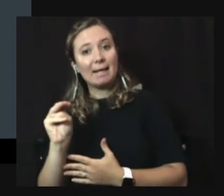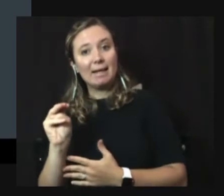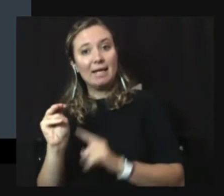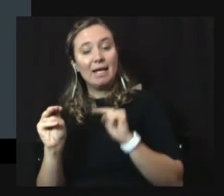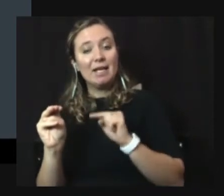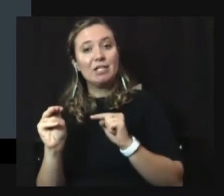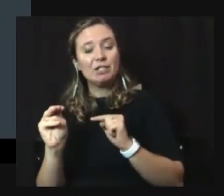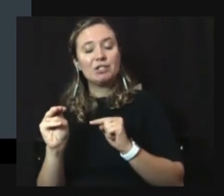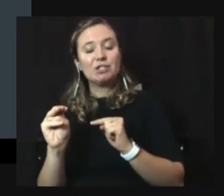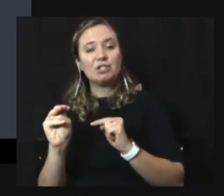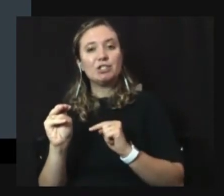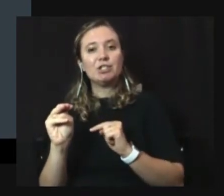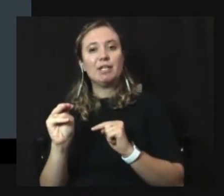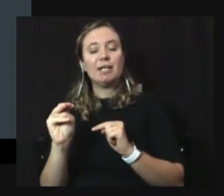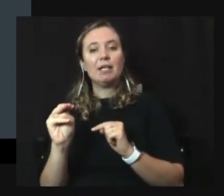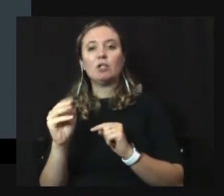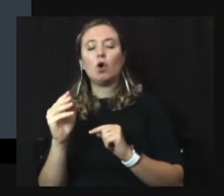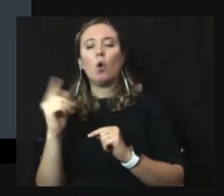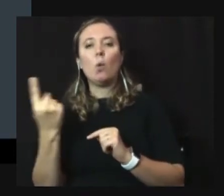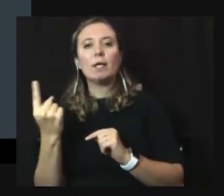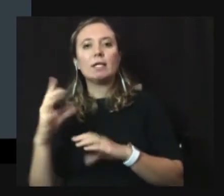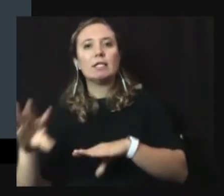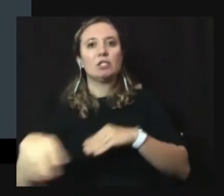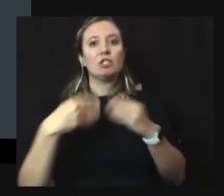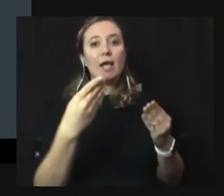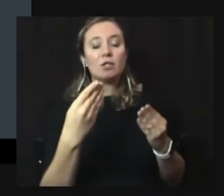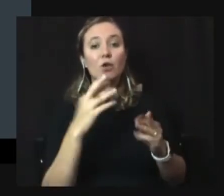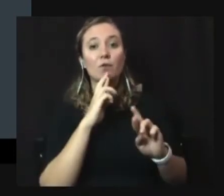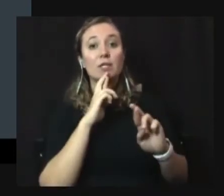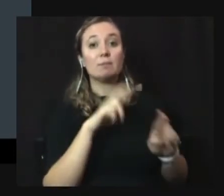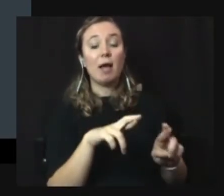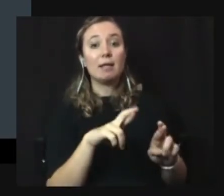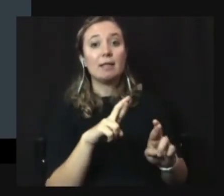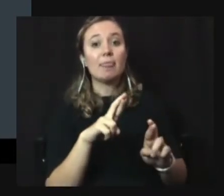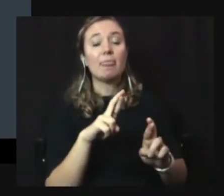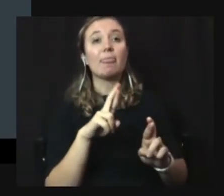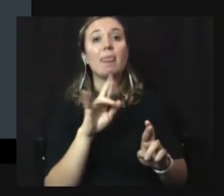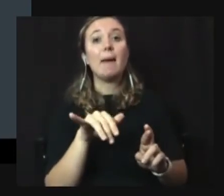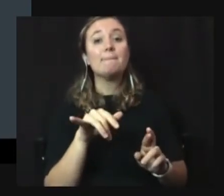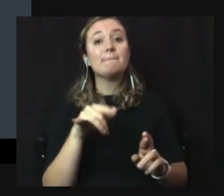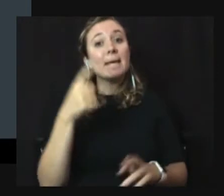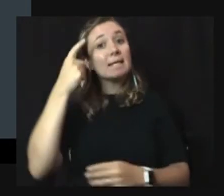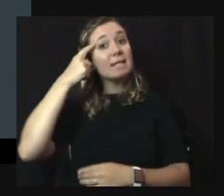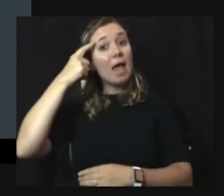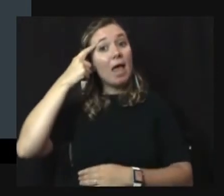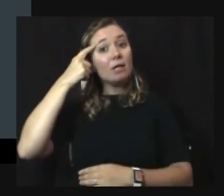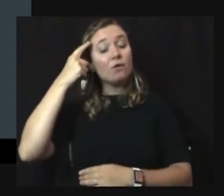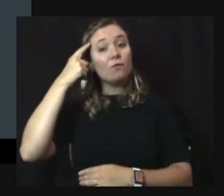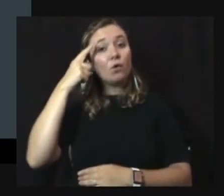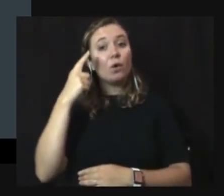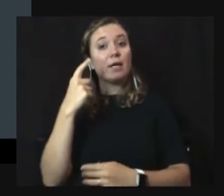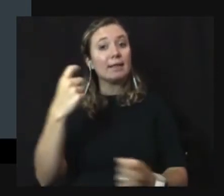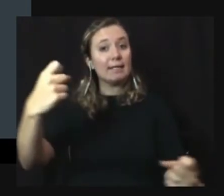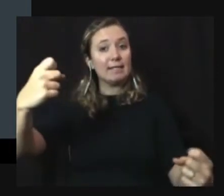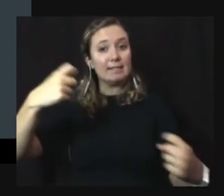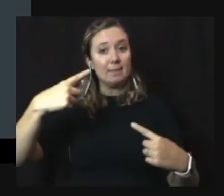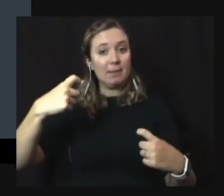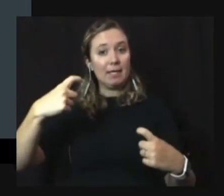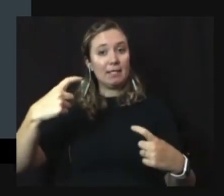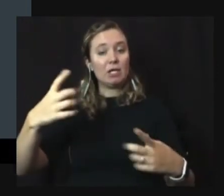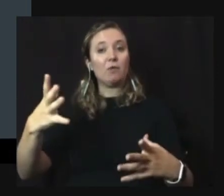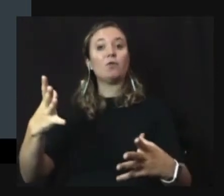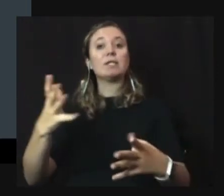suggest to me a response that makes sense for the stimulus that I received.